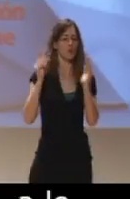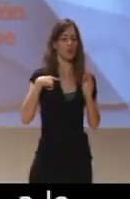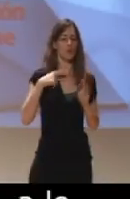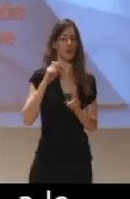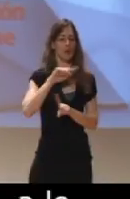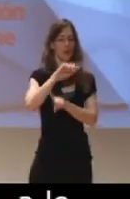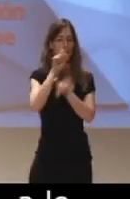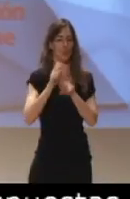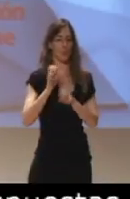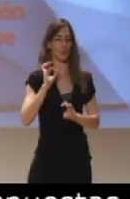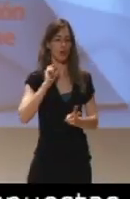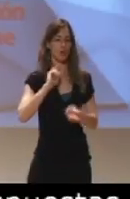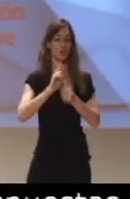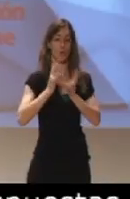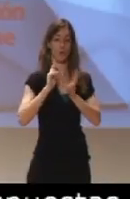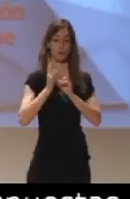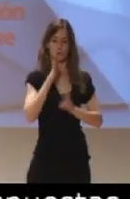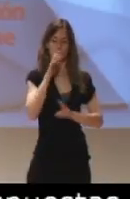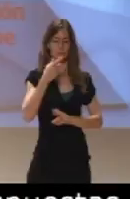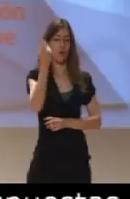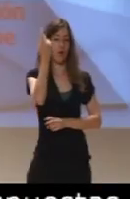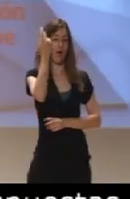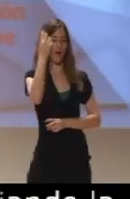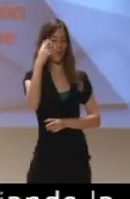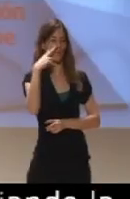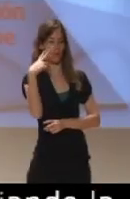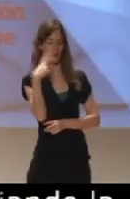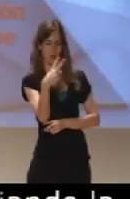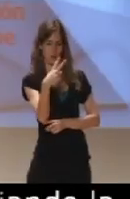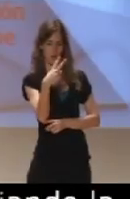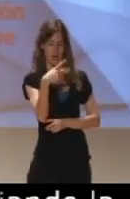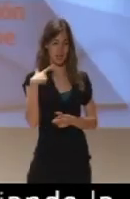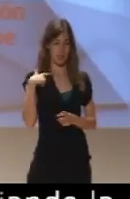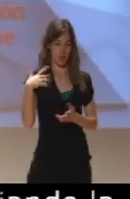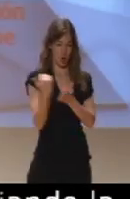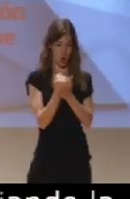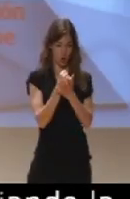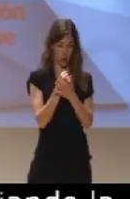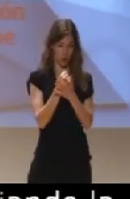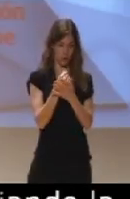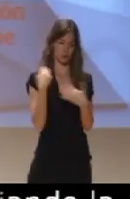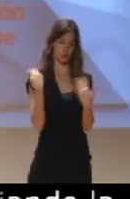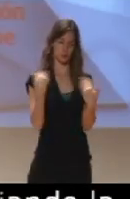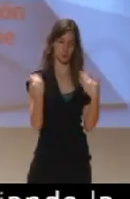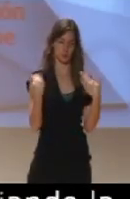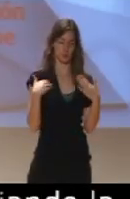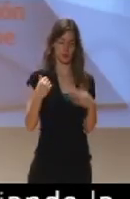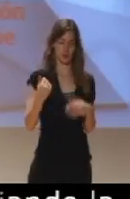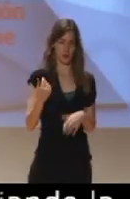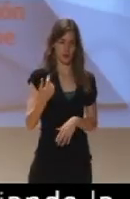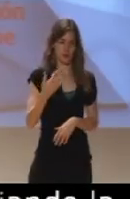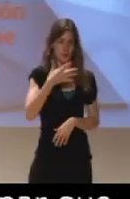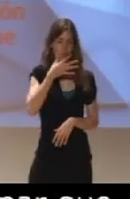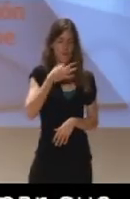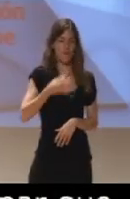Q&A time with all the students following the session,